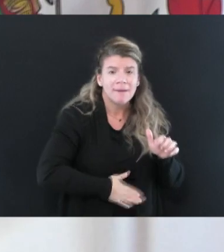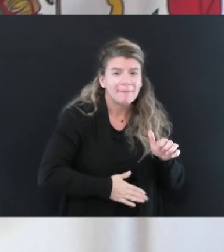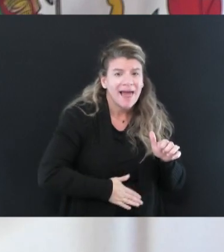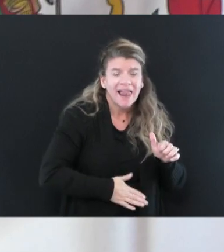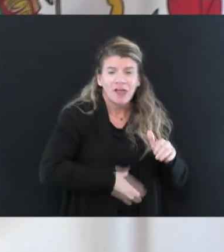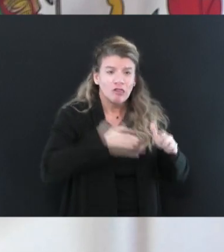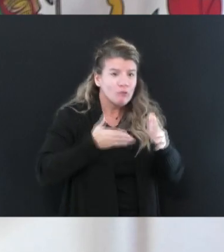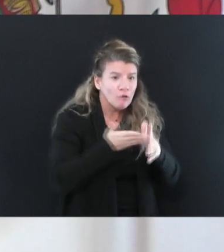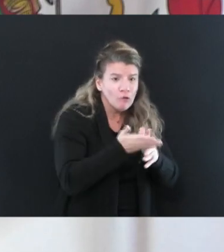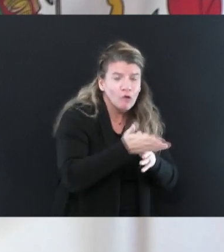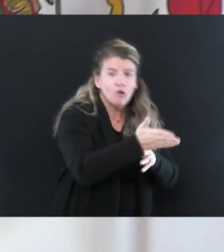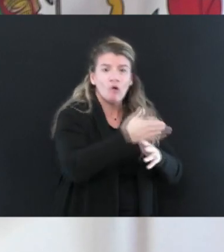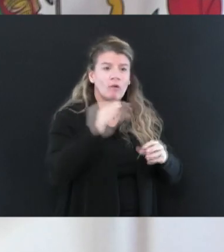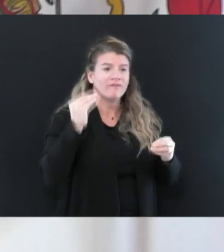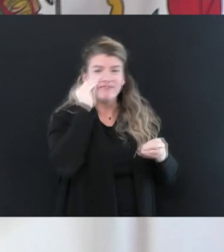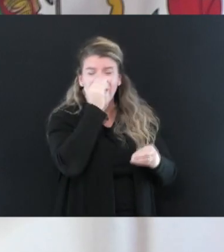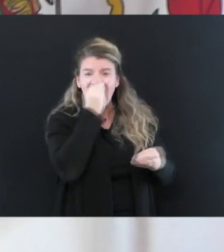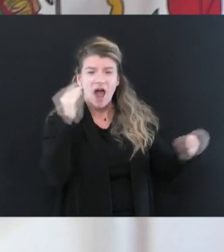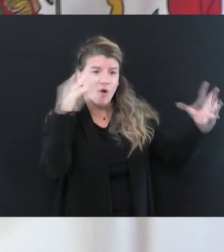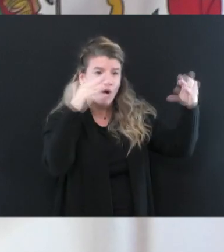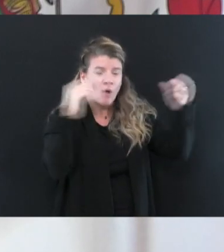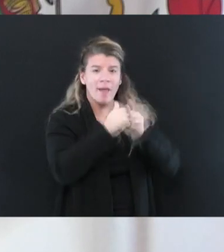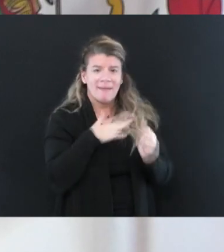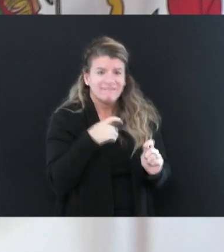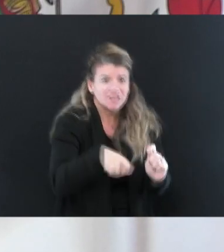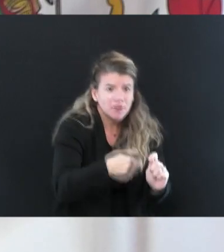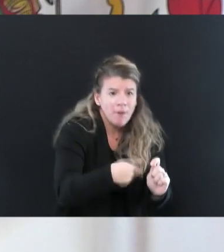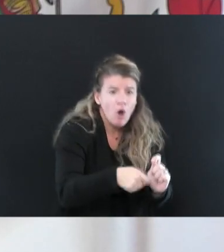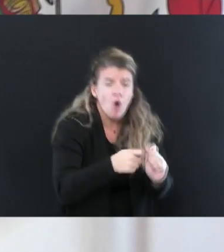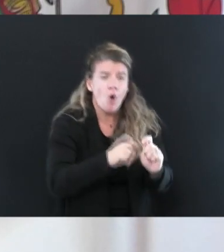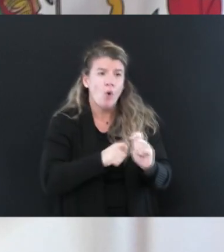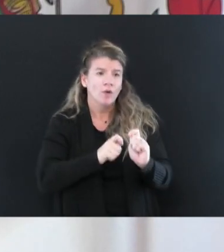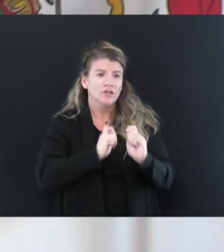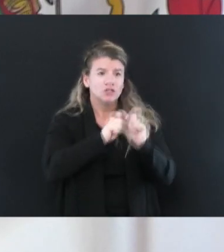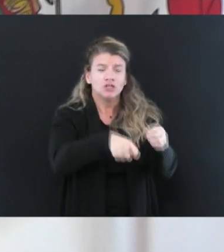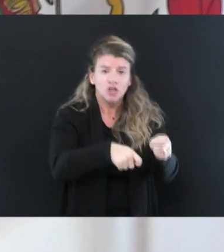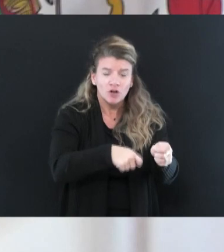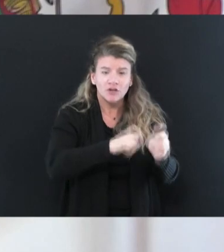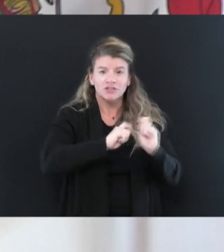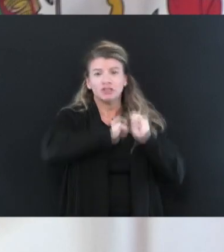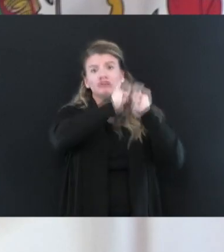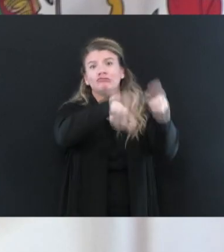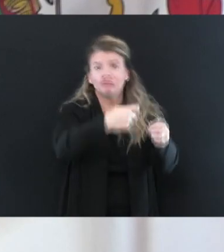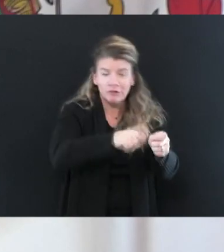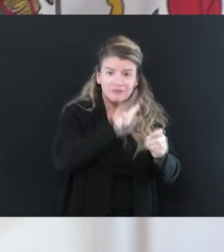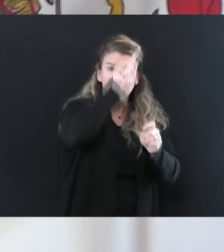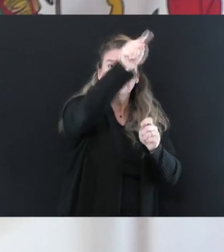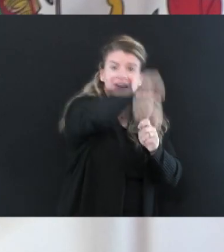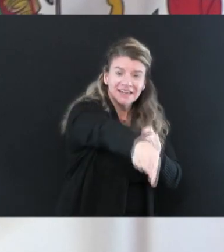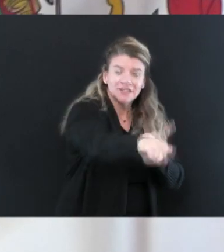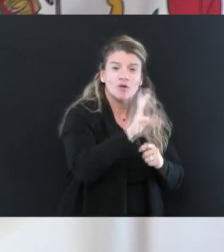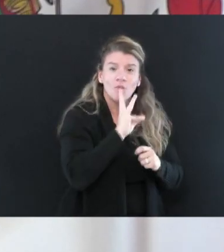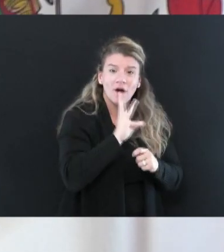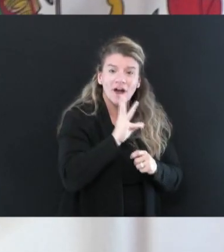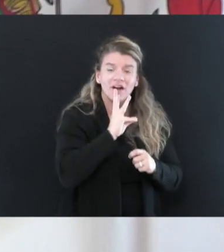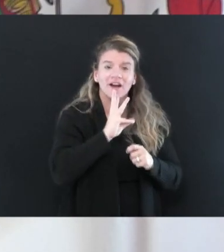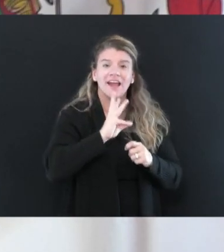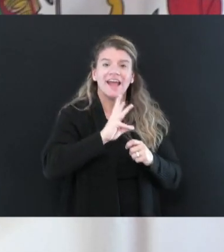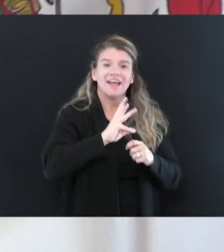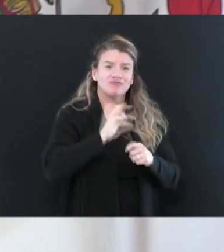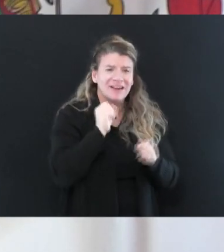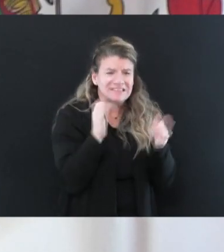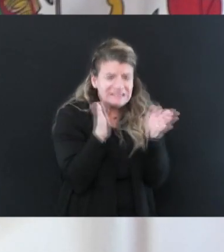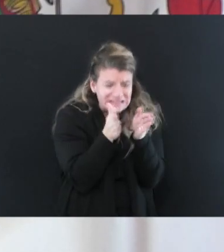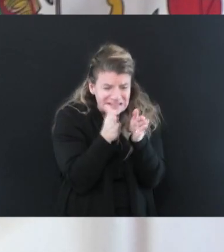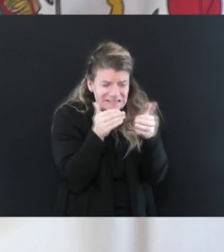rhododendron, with a little 5-foot fly rod, shooting the fly down in the water and fishing in a stream wasn't 3 foot wide, trying